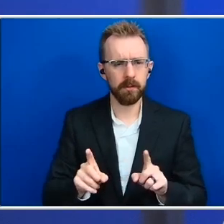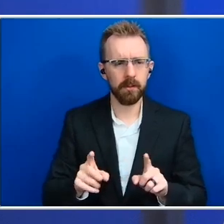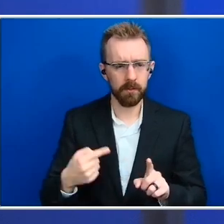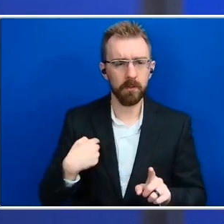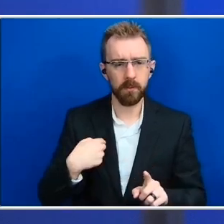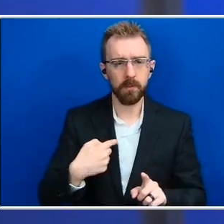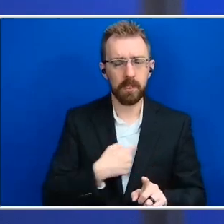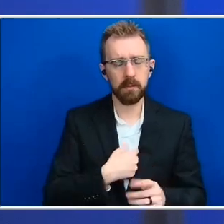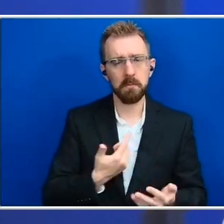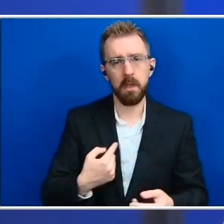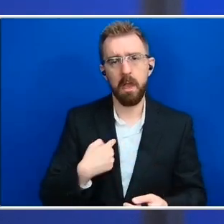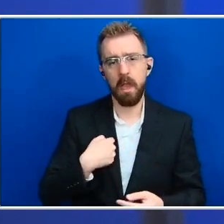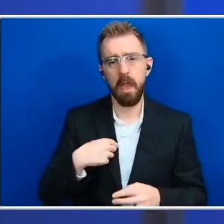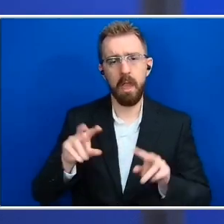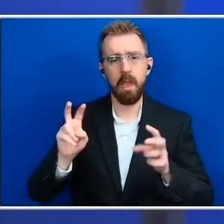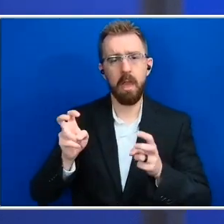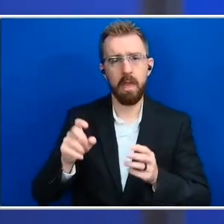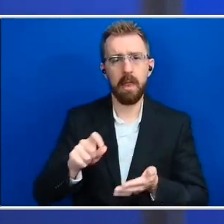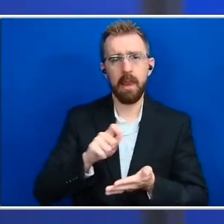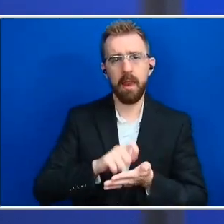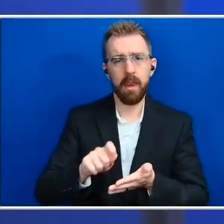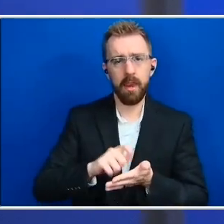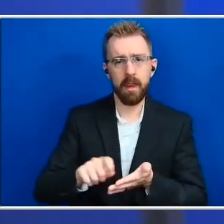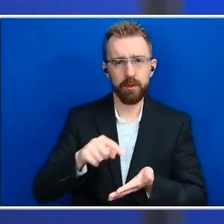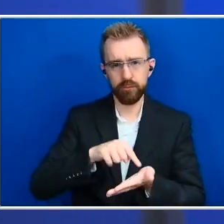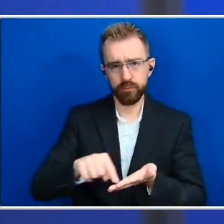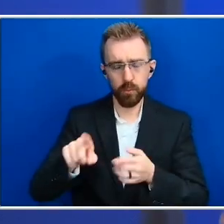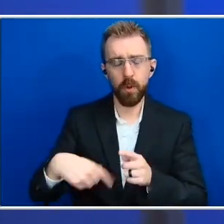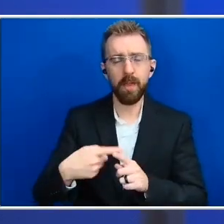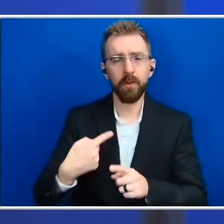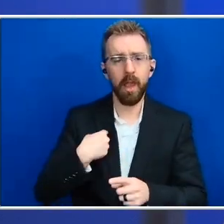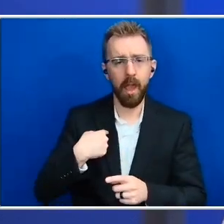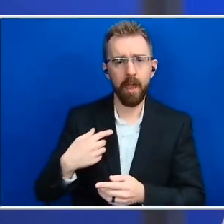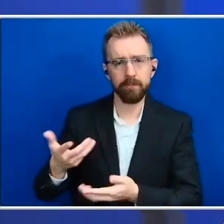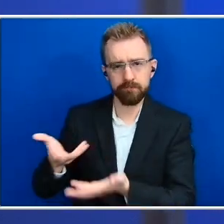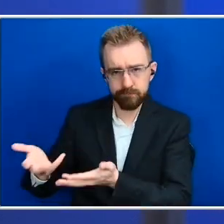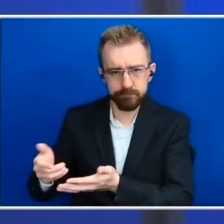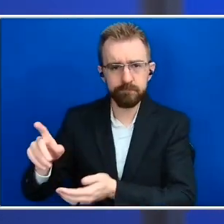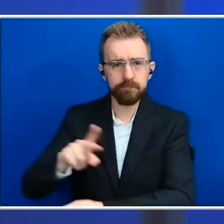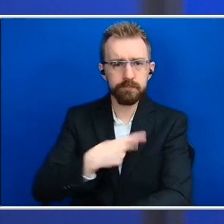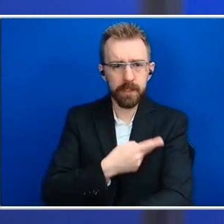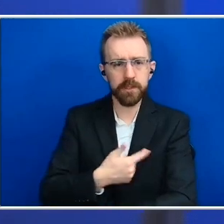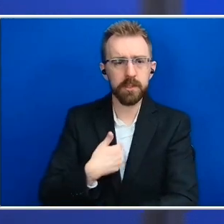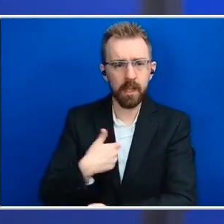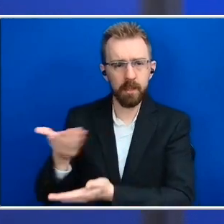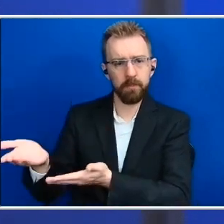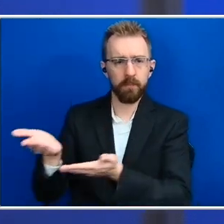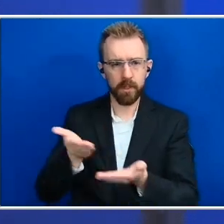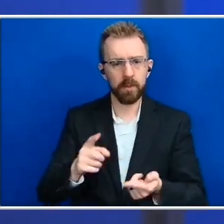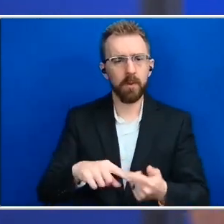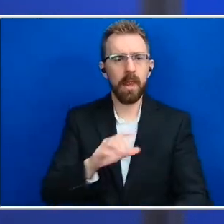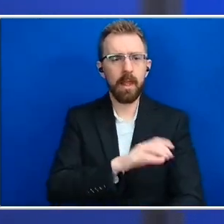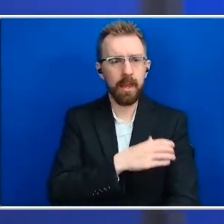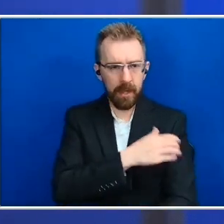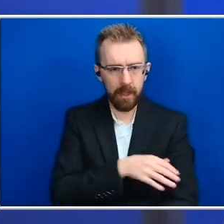the literature when I consent my patients. I bring them down to the clinic, explain